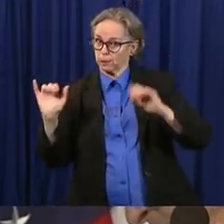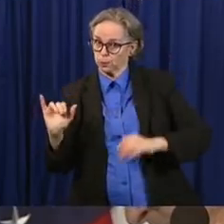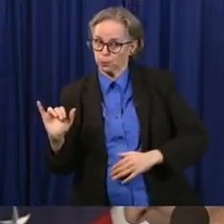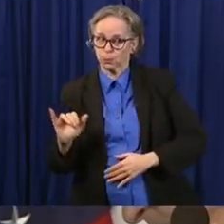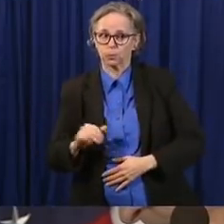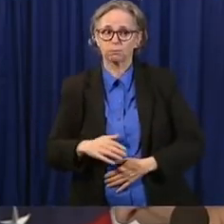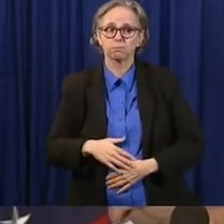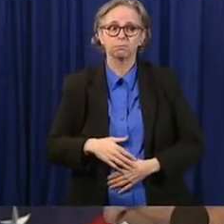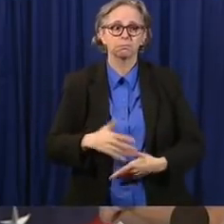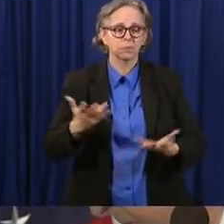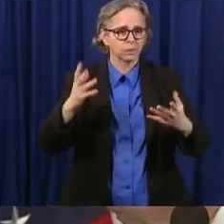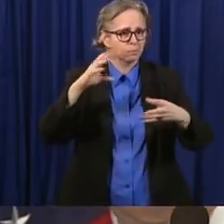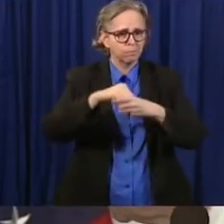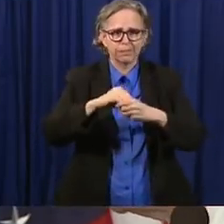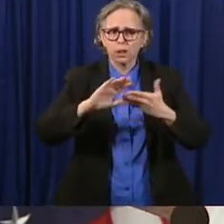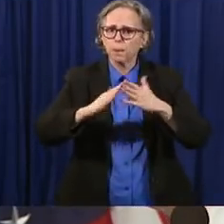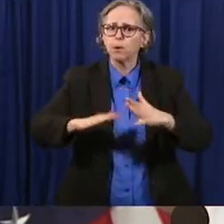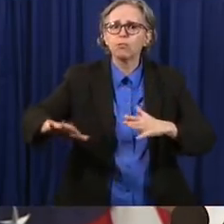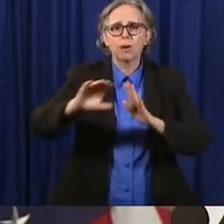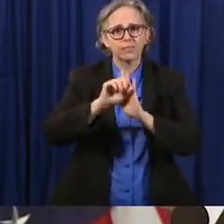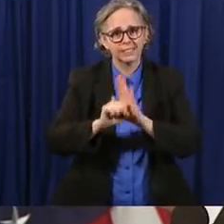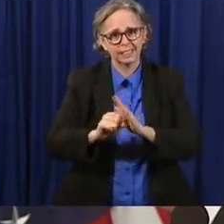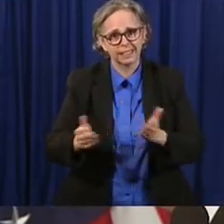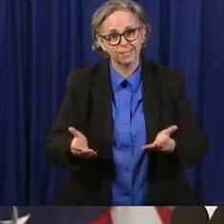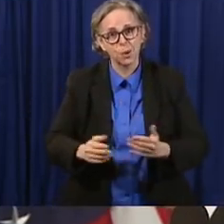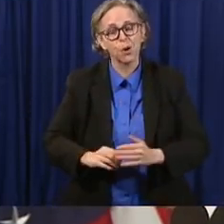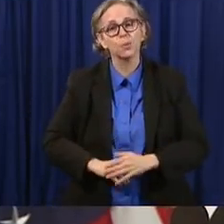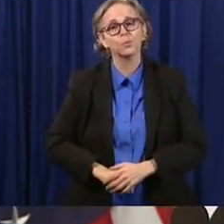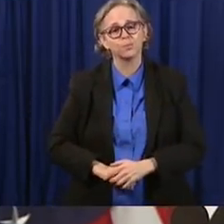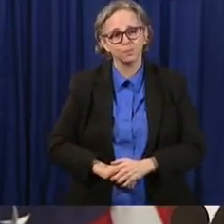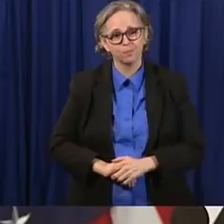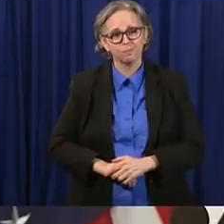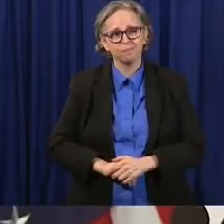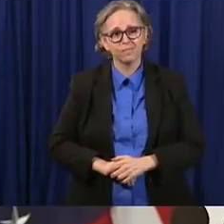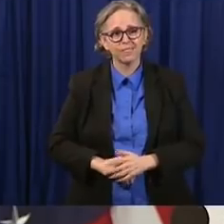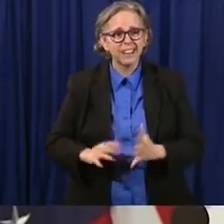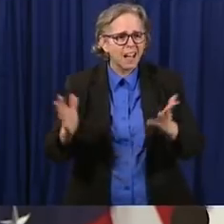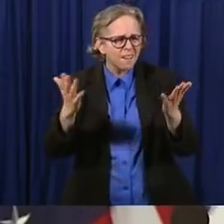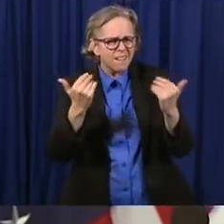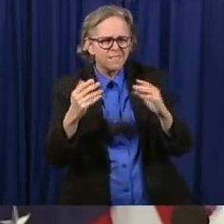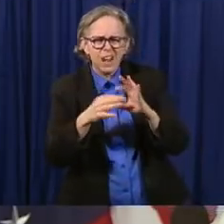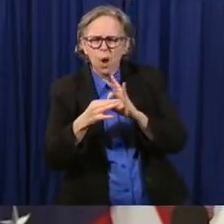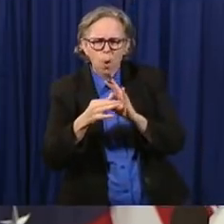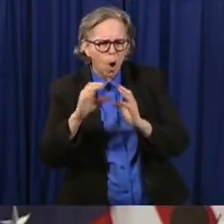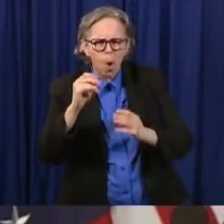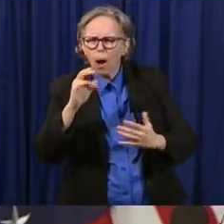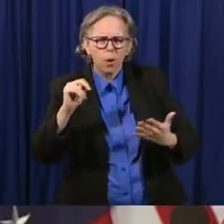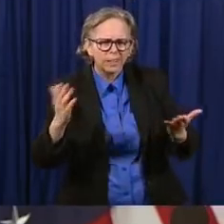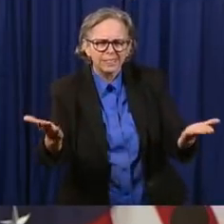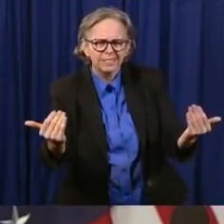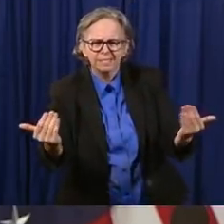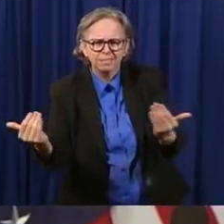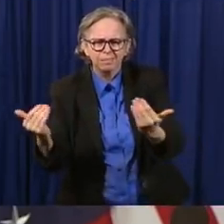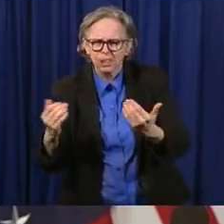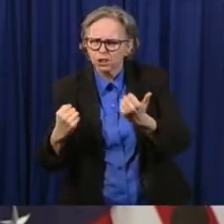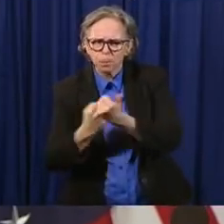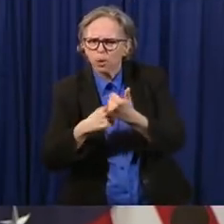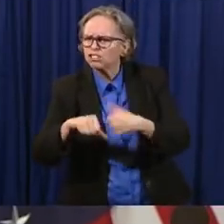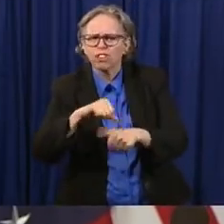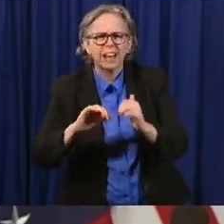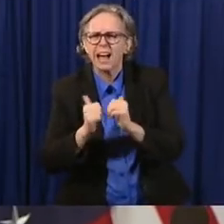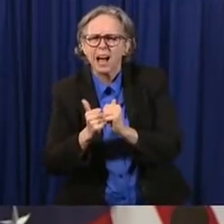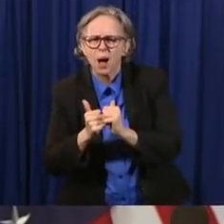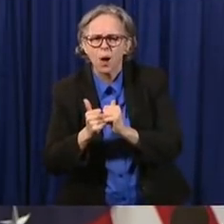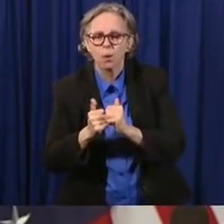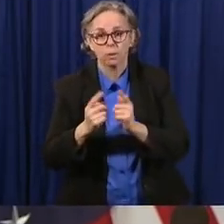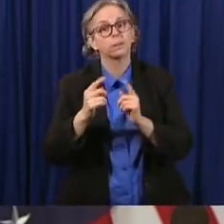state. Fellow Ohioans, we need to stand together by staying away. Please, respect